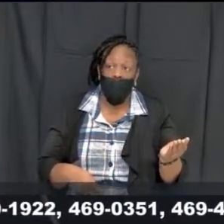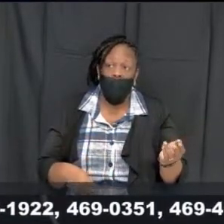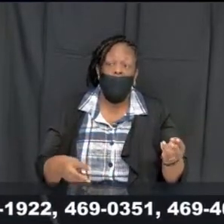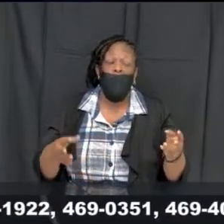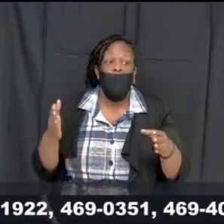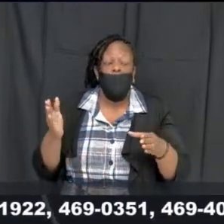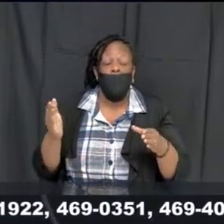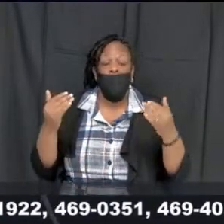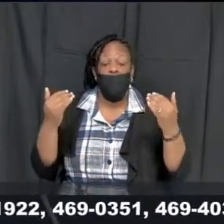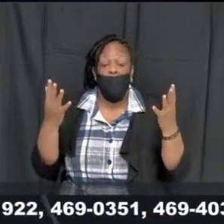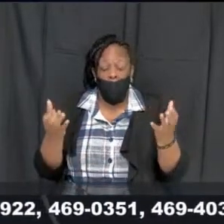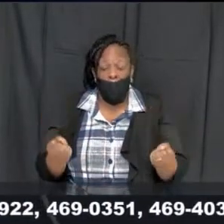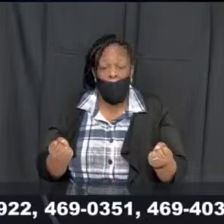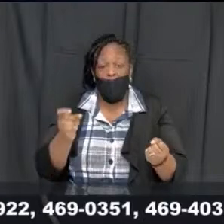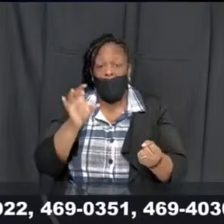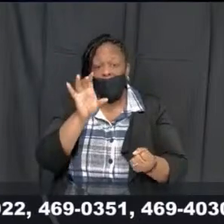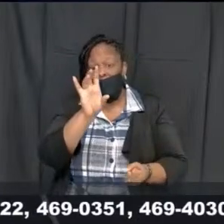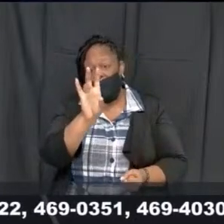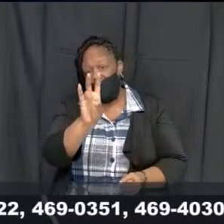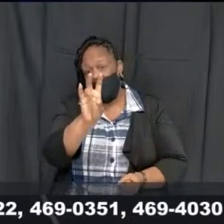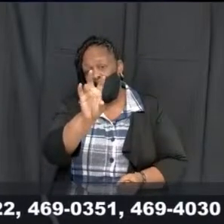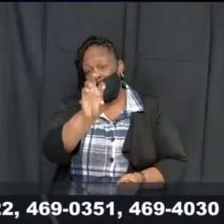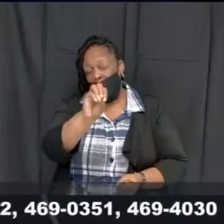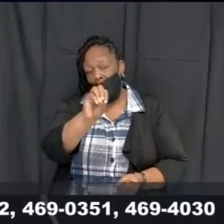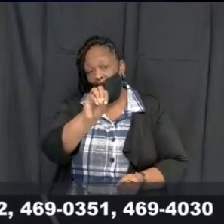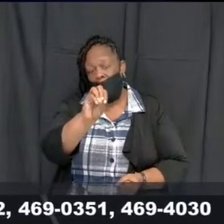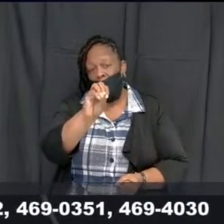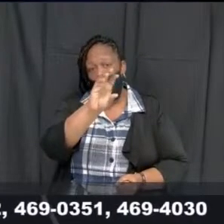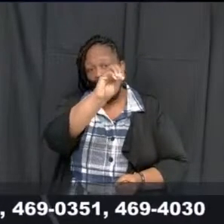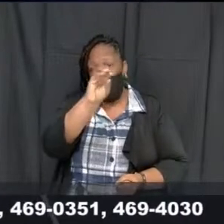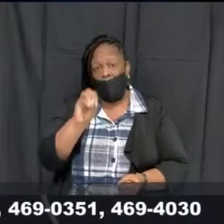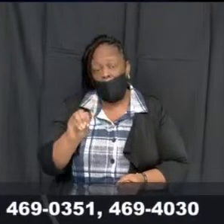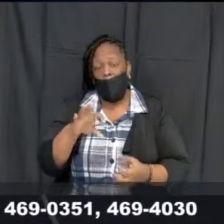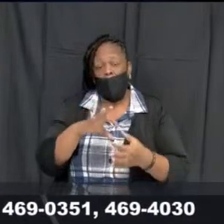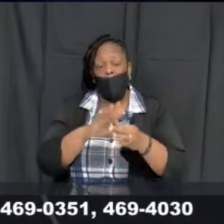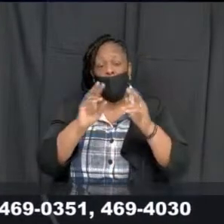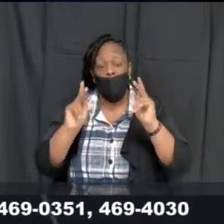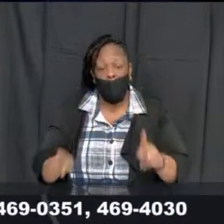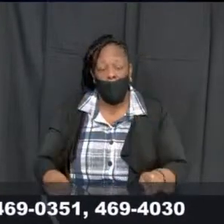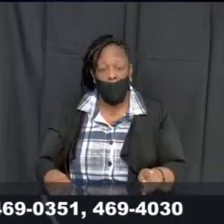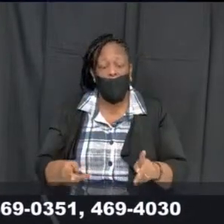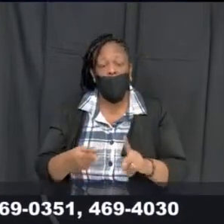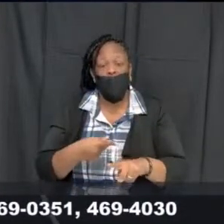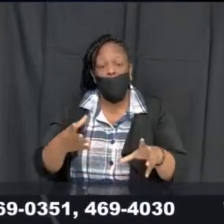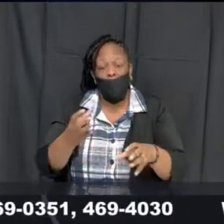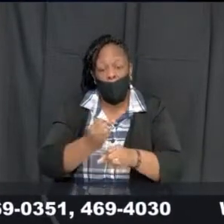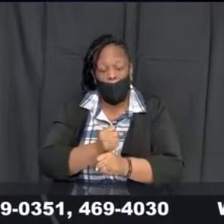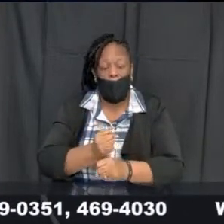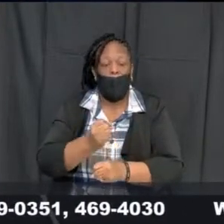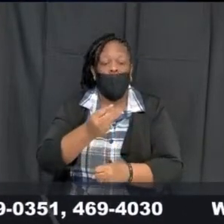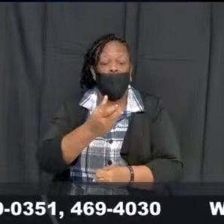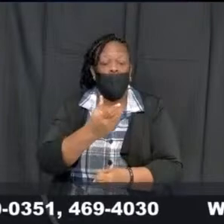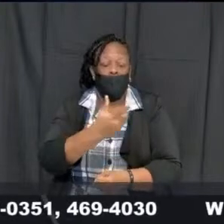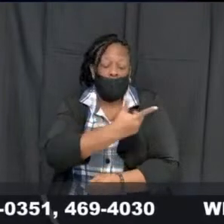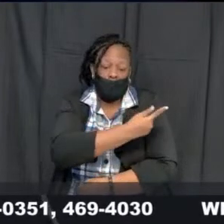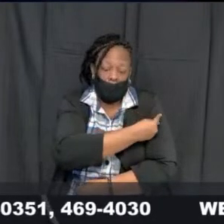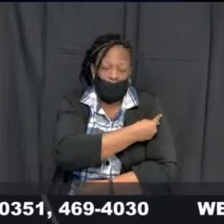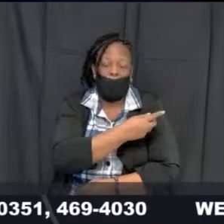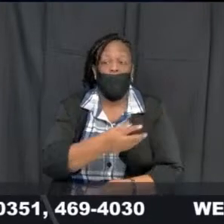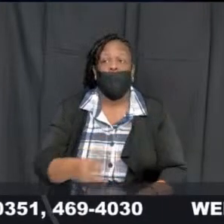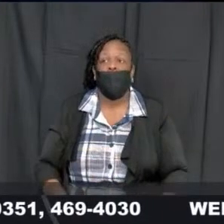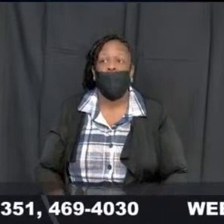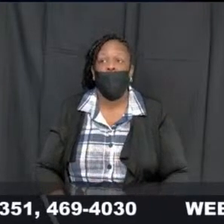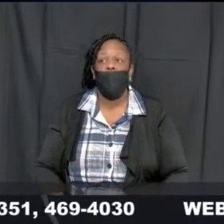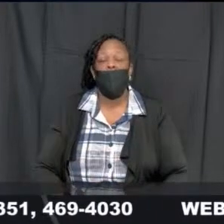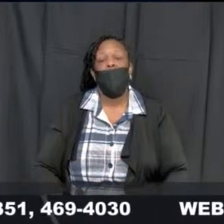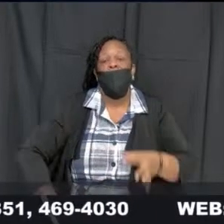at 70%. This can only be achieved when a large part of the population is immune to the disease. If enough people are